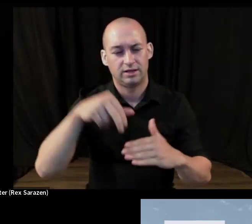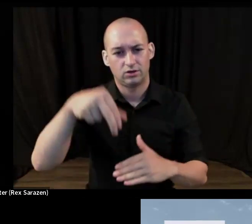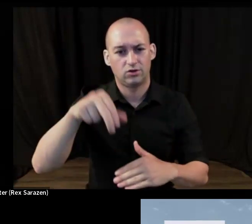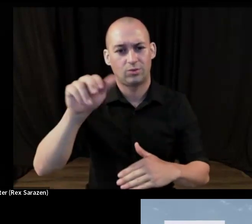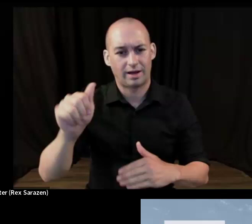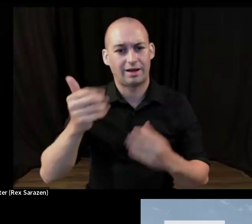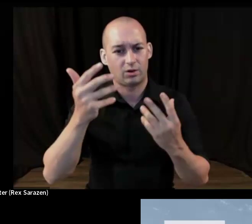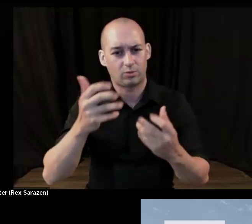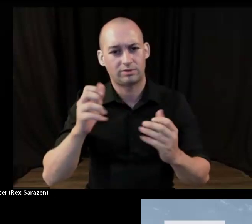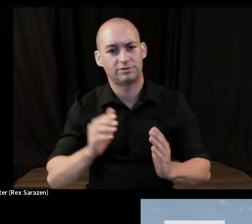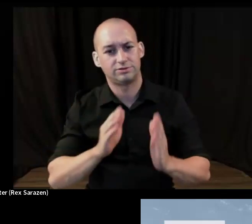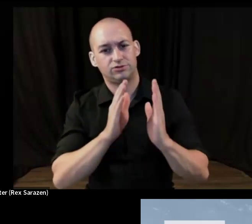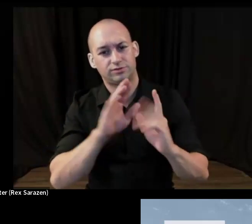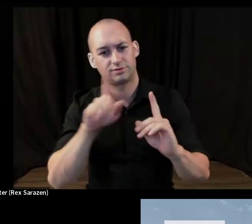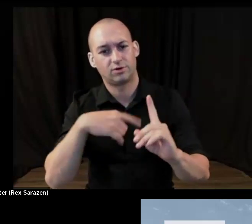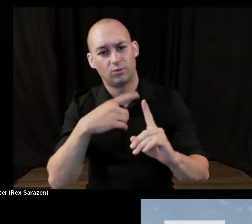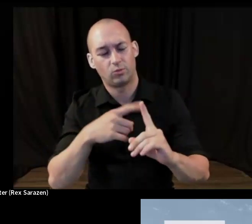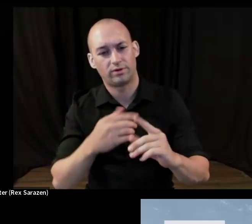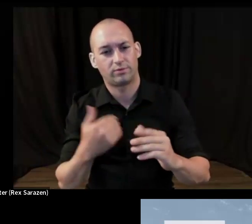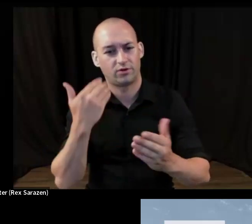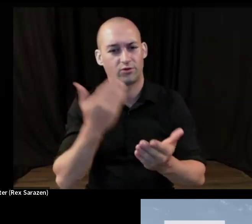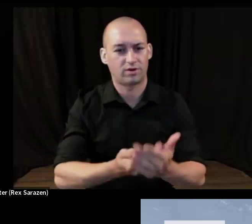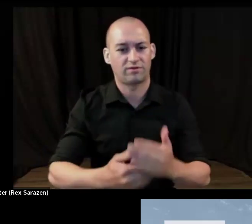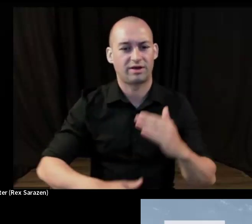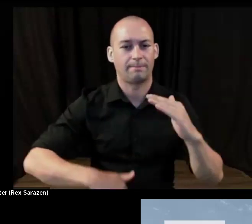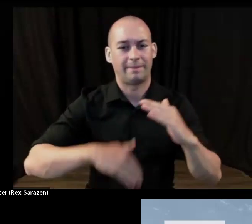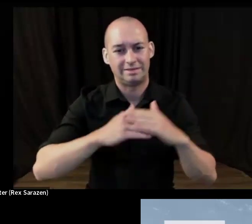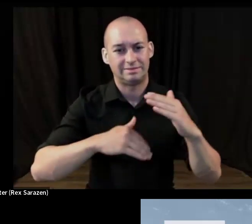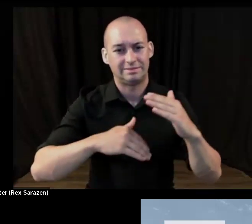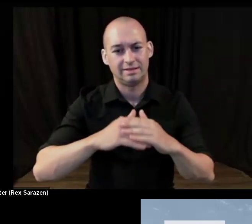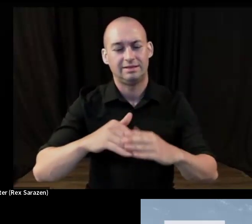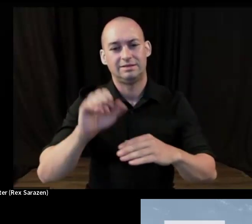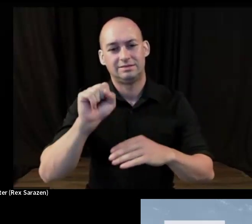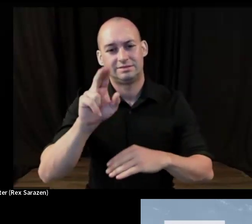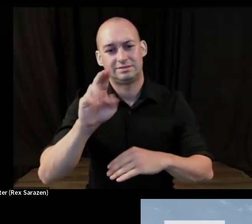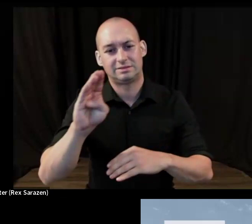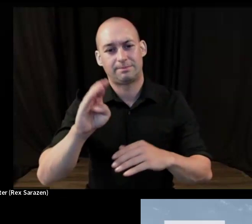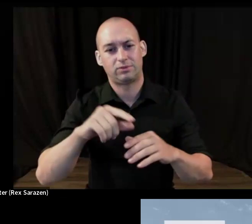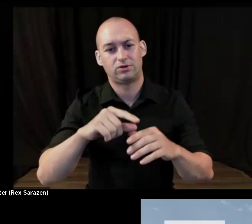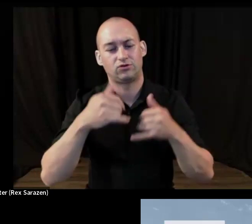address that question when we get to the capacity subgrant program design, because we may be addressing some of those pieces.